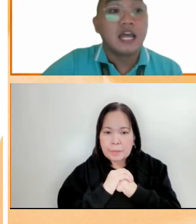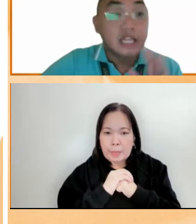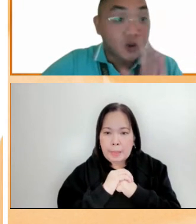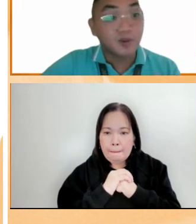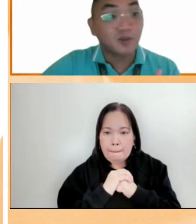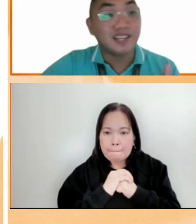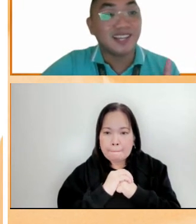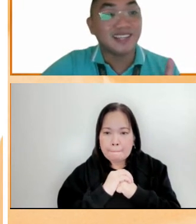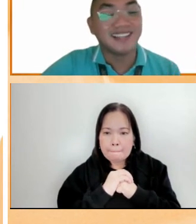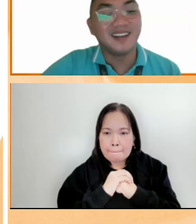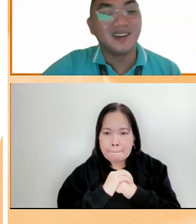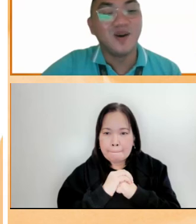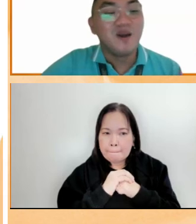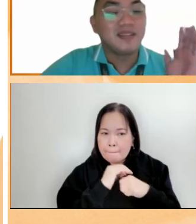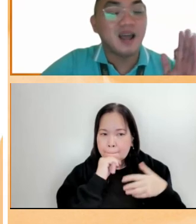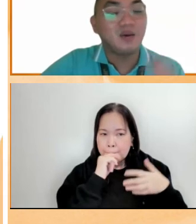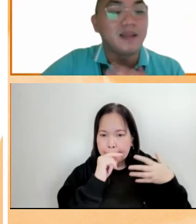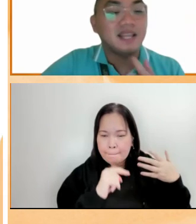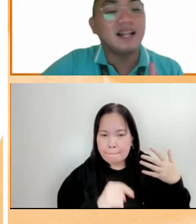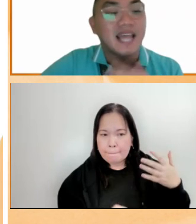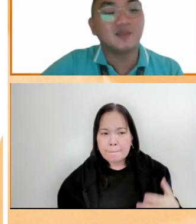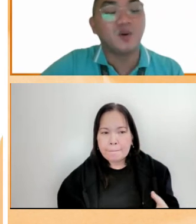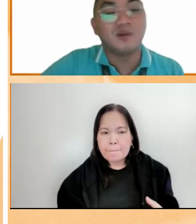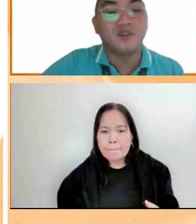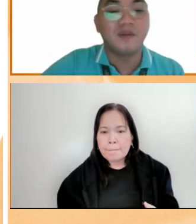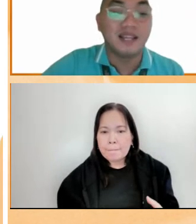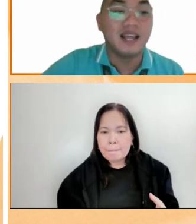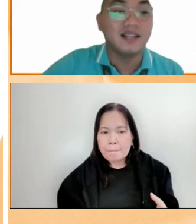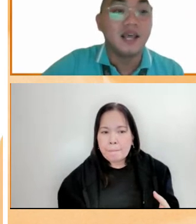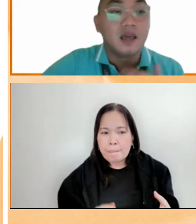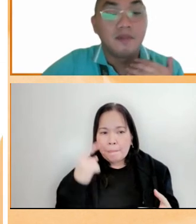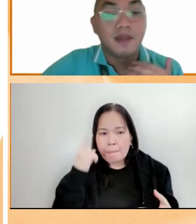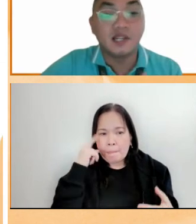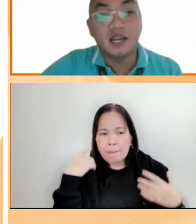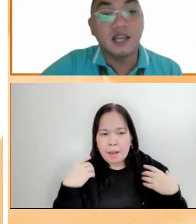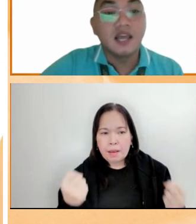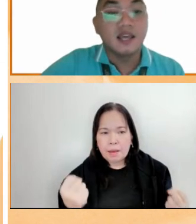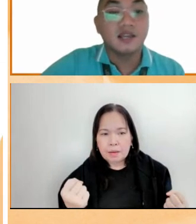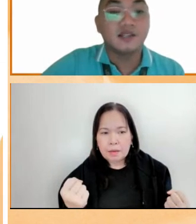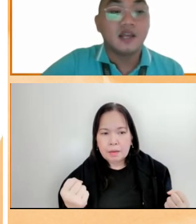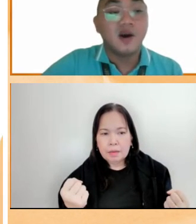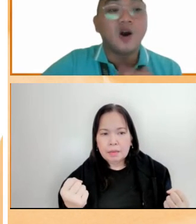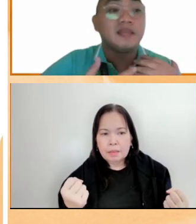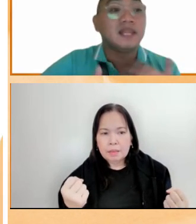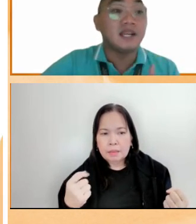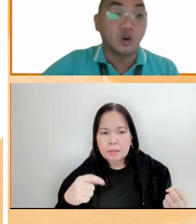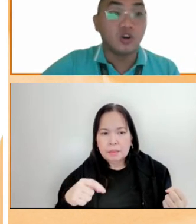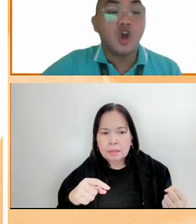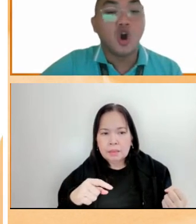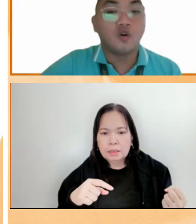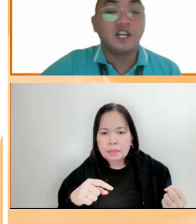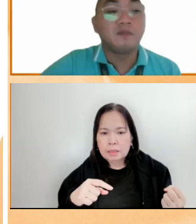So, di ko na po ito iisa-isahin din, no? But our mental health access program for mental health basically is the